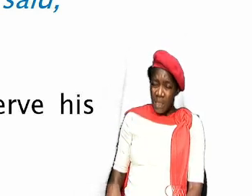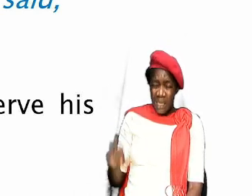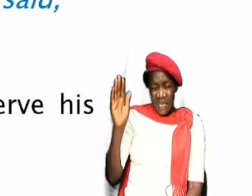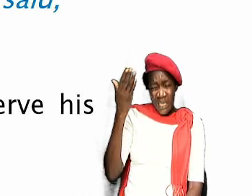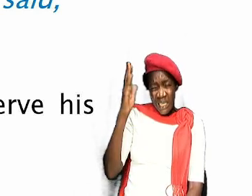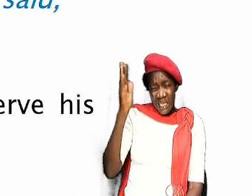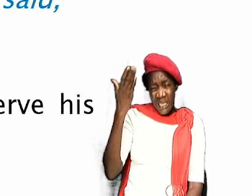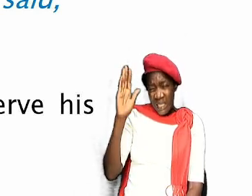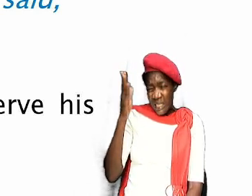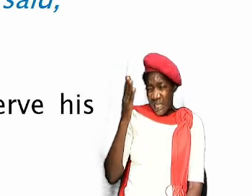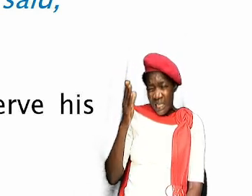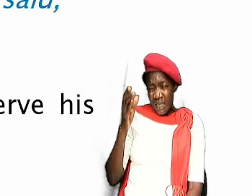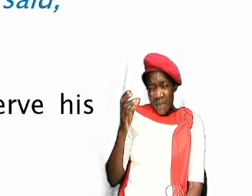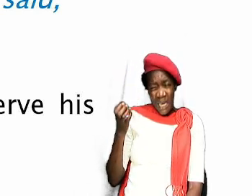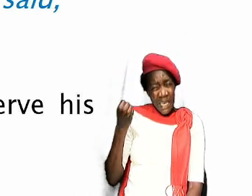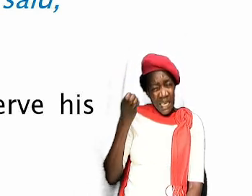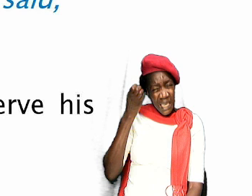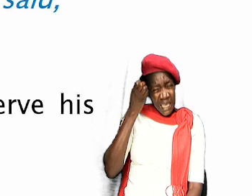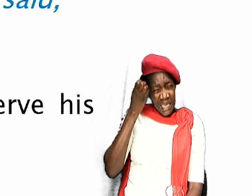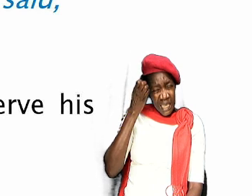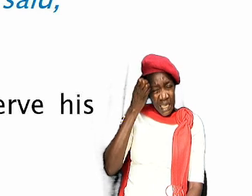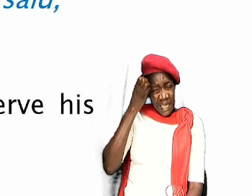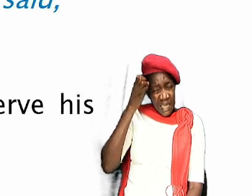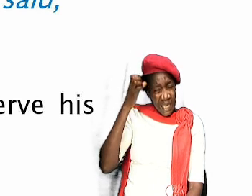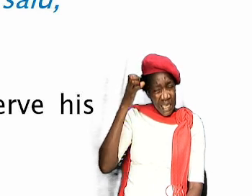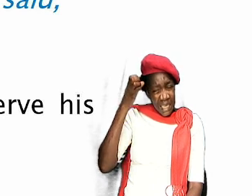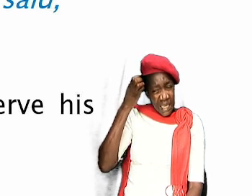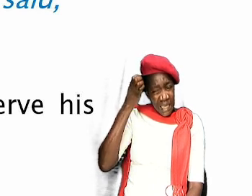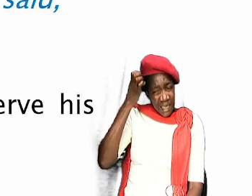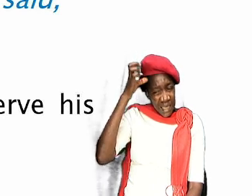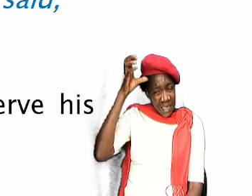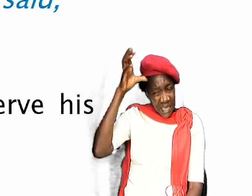like the adversary has have your ticket. Talk to the Lord.